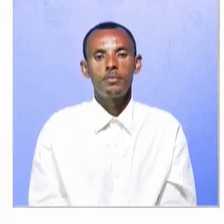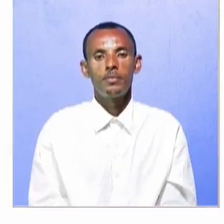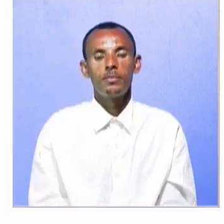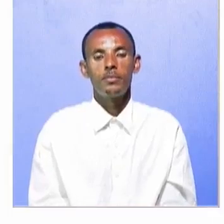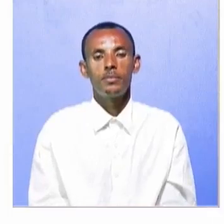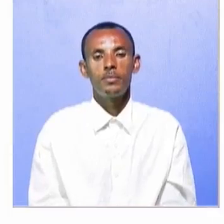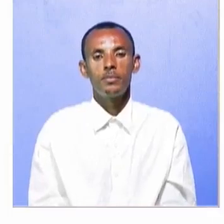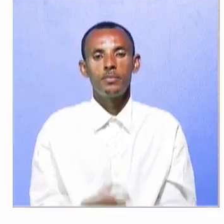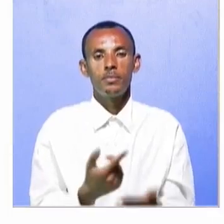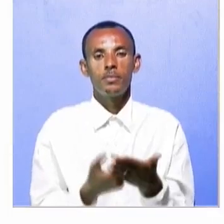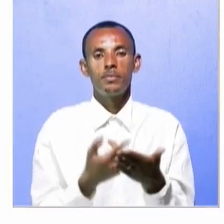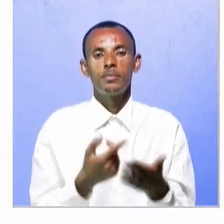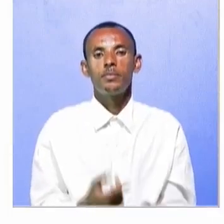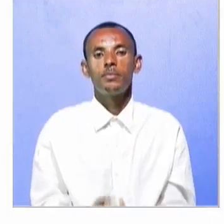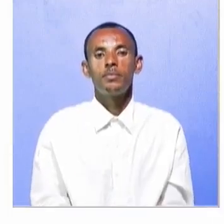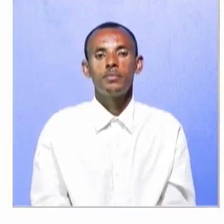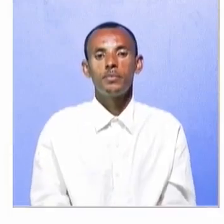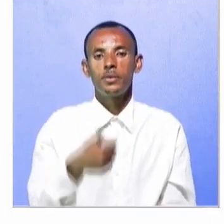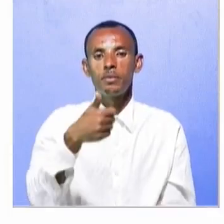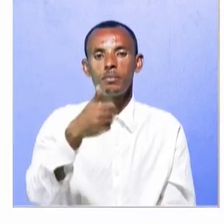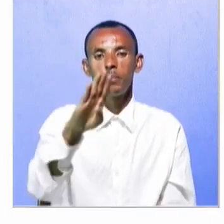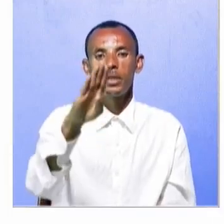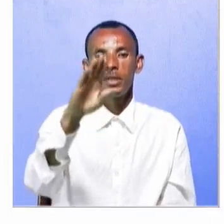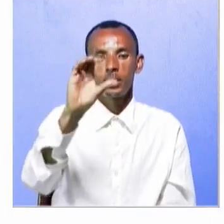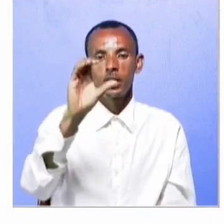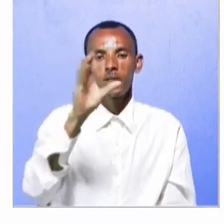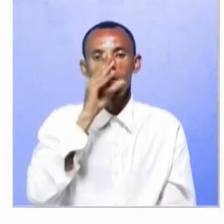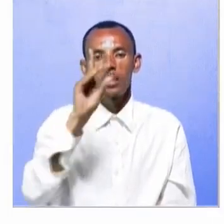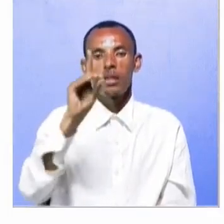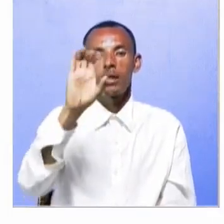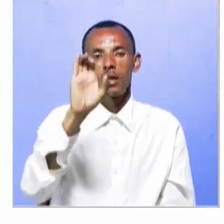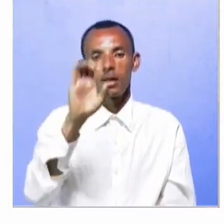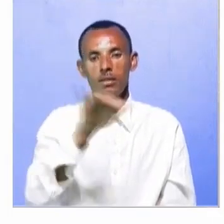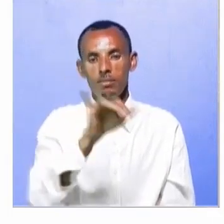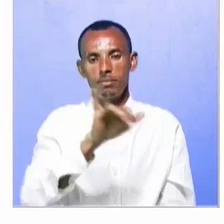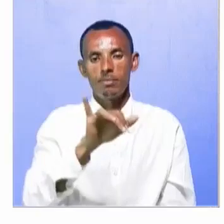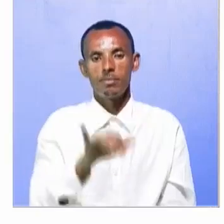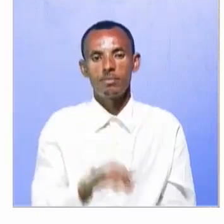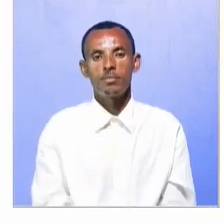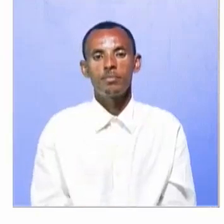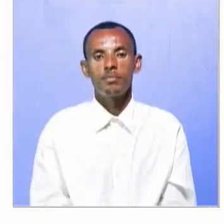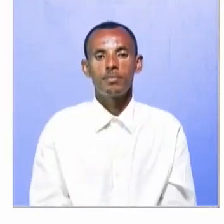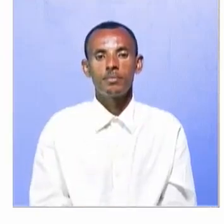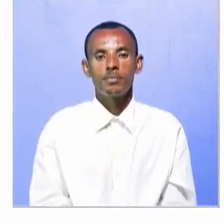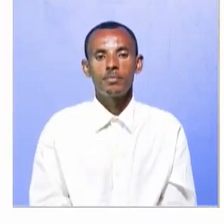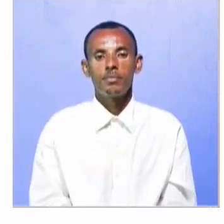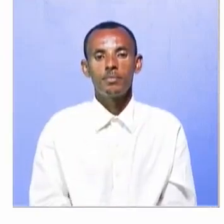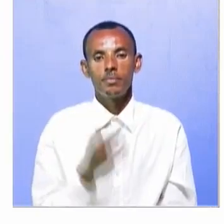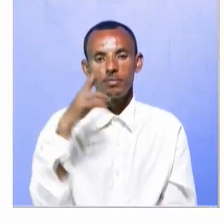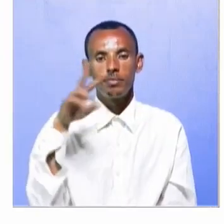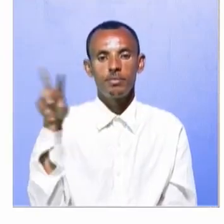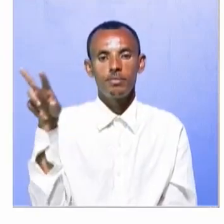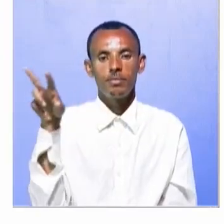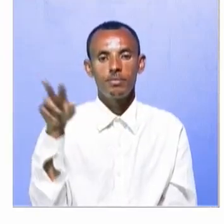Here, there is a figure with sides.